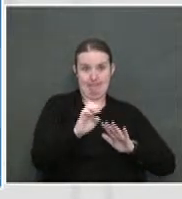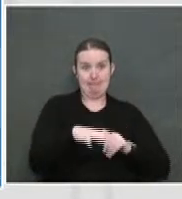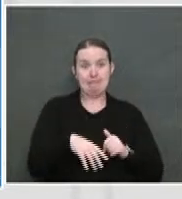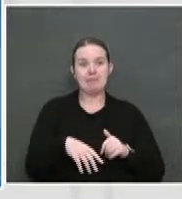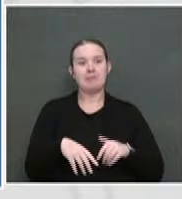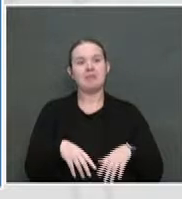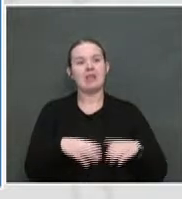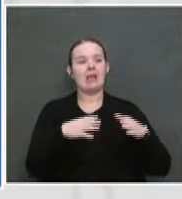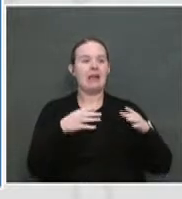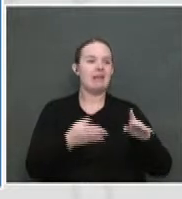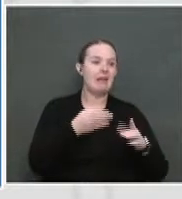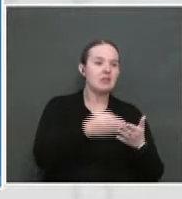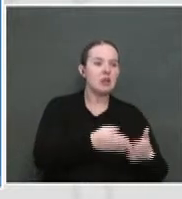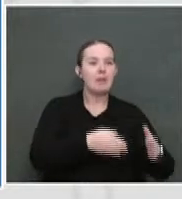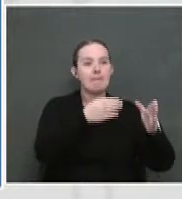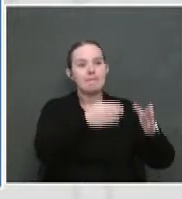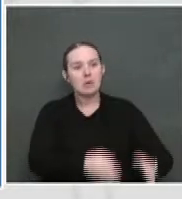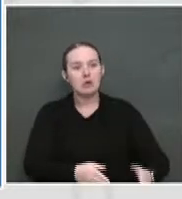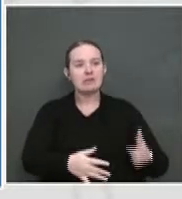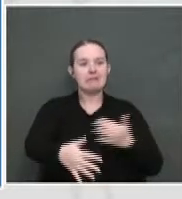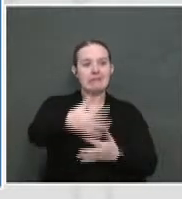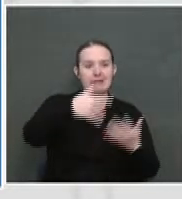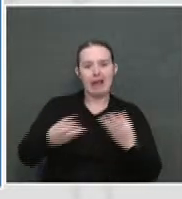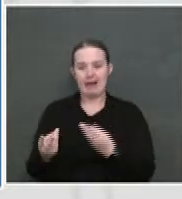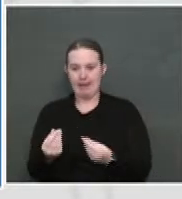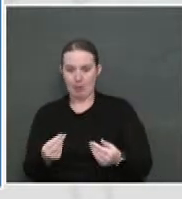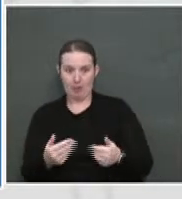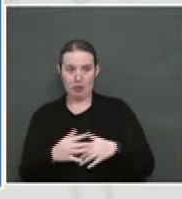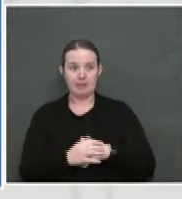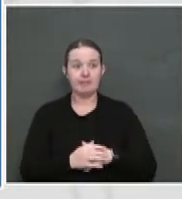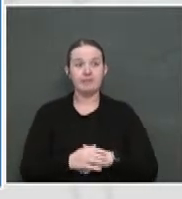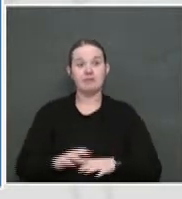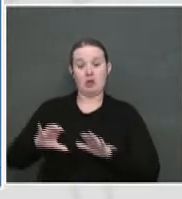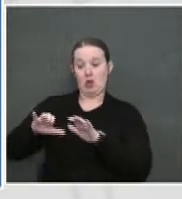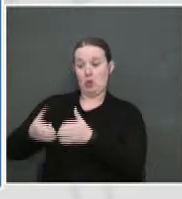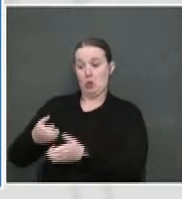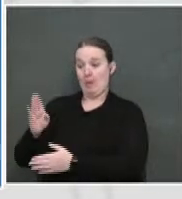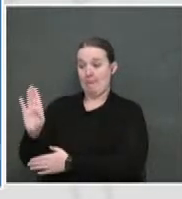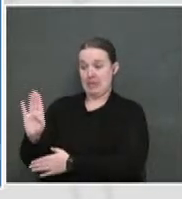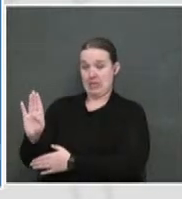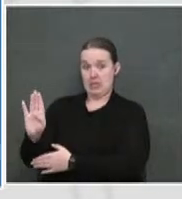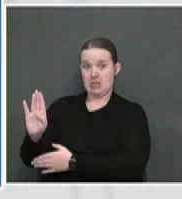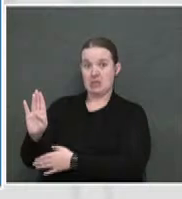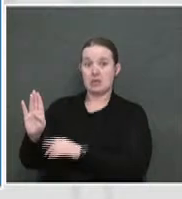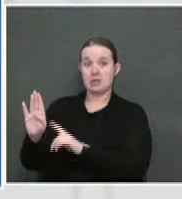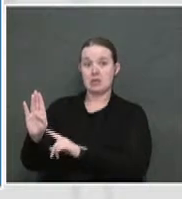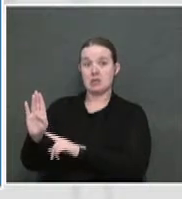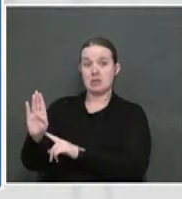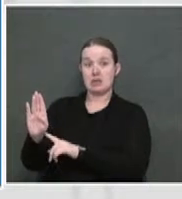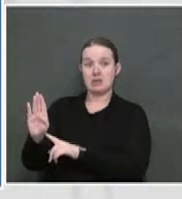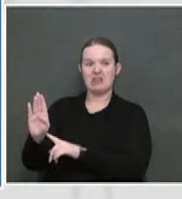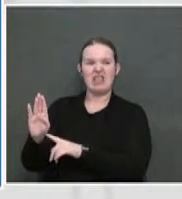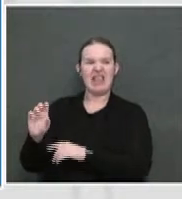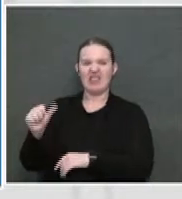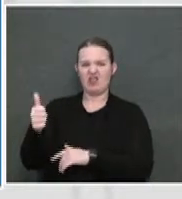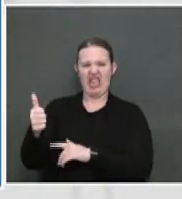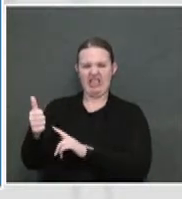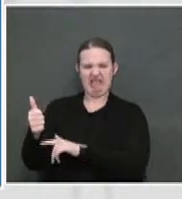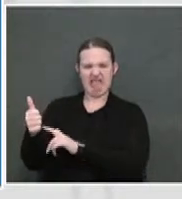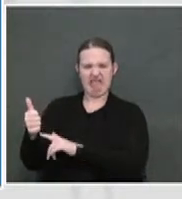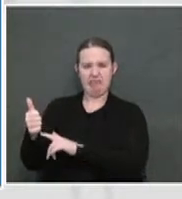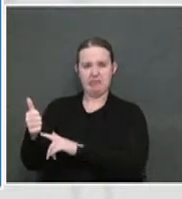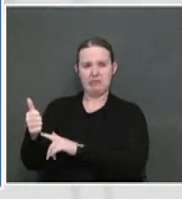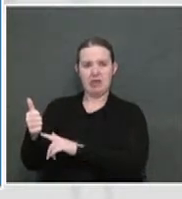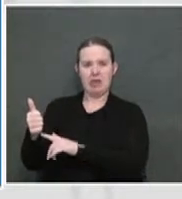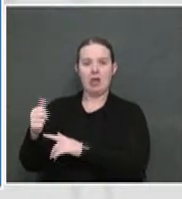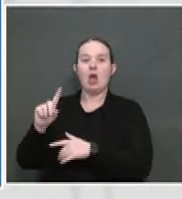crimes against persons, property, and society, and then Group B offenses, which are, there's only 10 of those, and